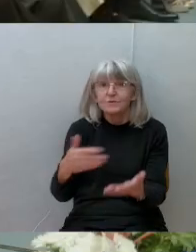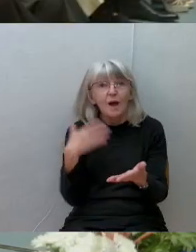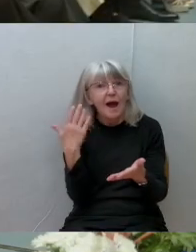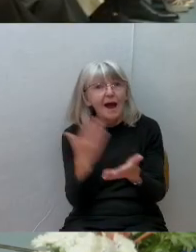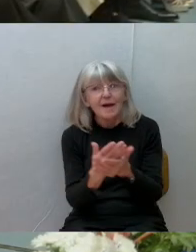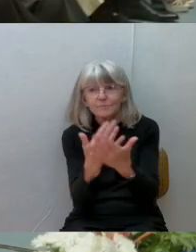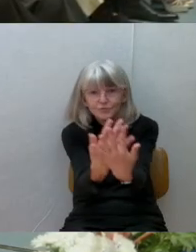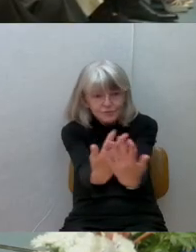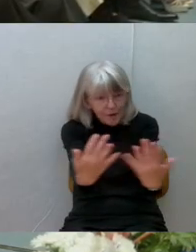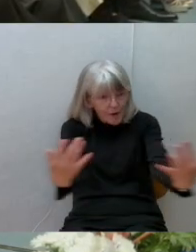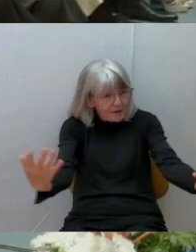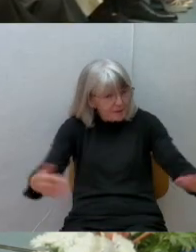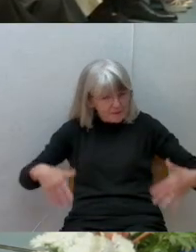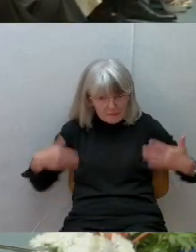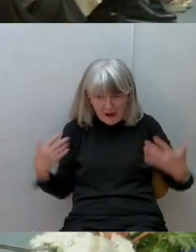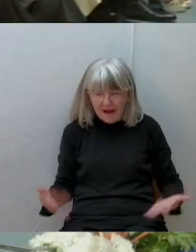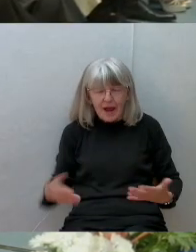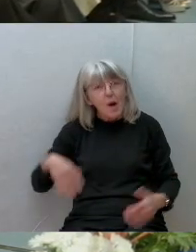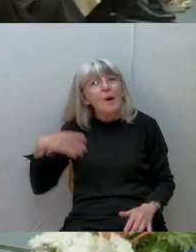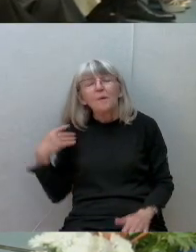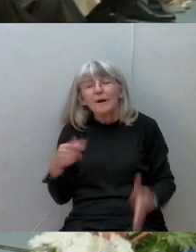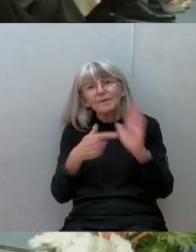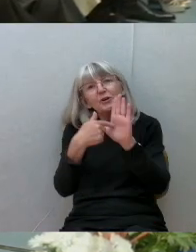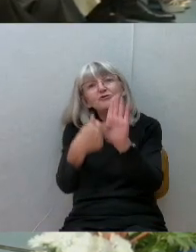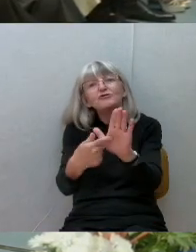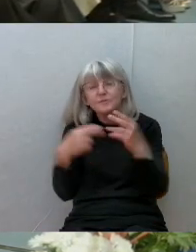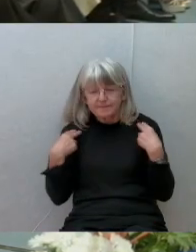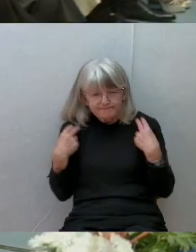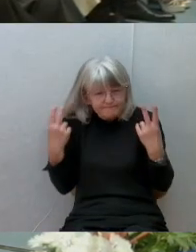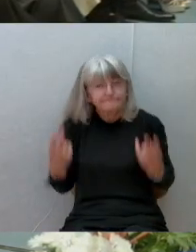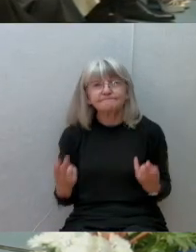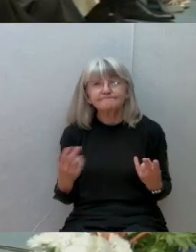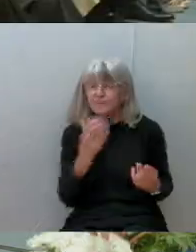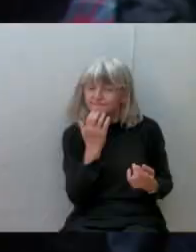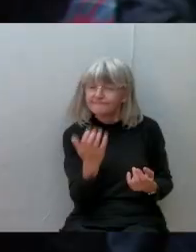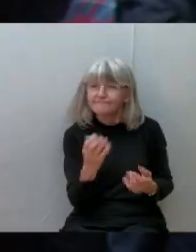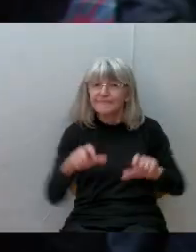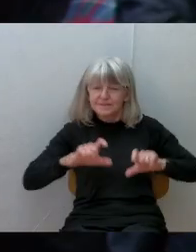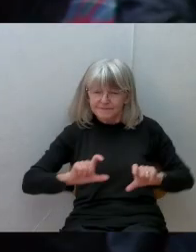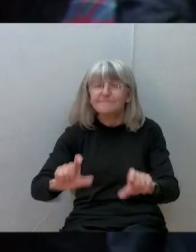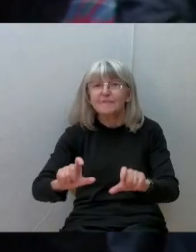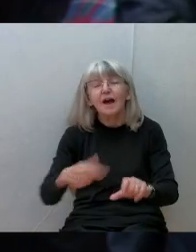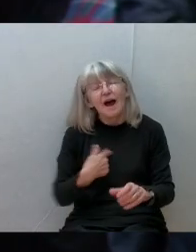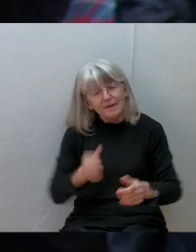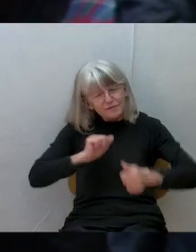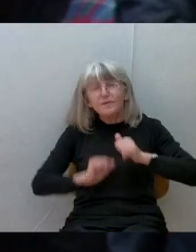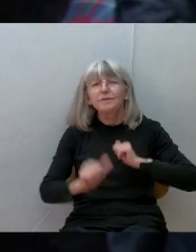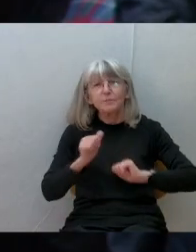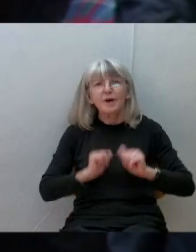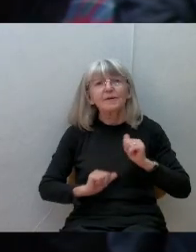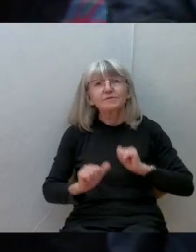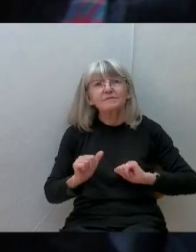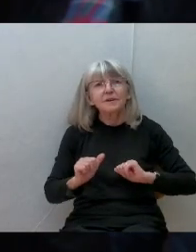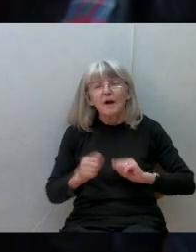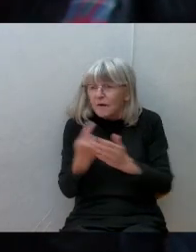testament to that resilience, to that dedication, to that focus. And I want to say that I am proud of